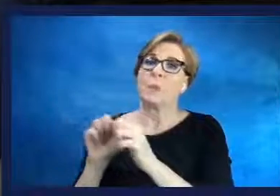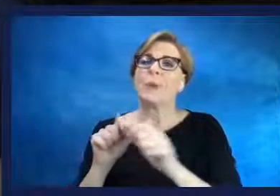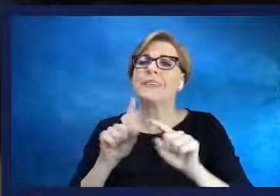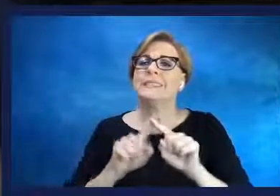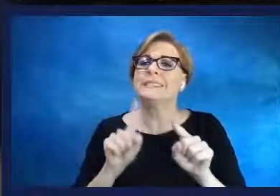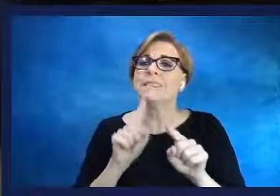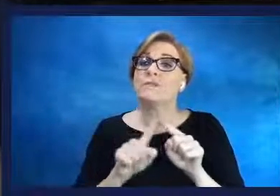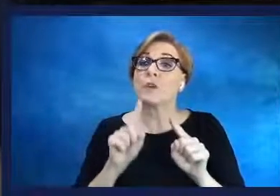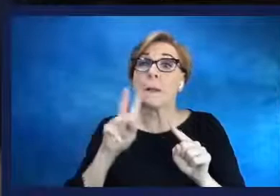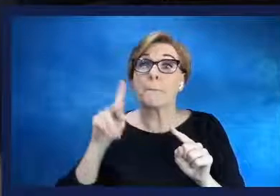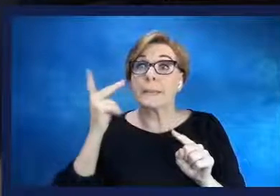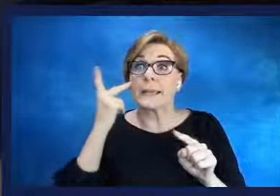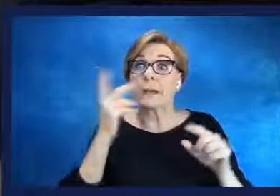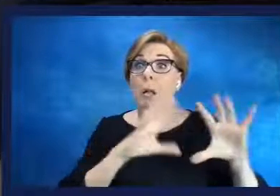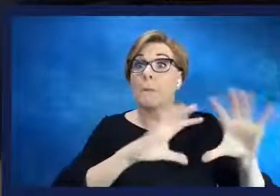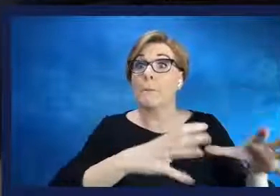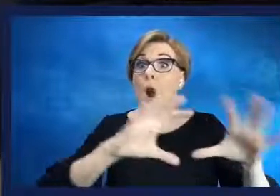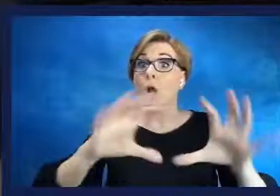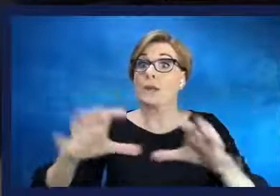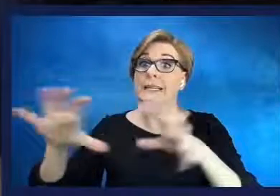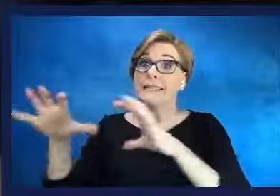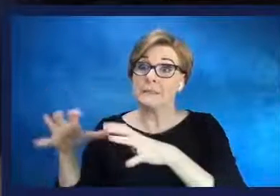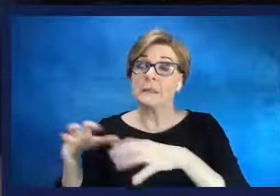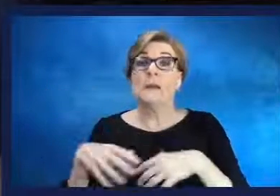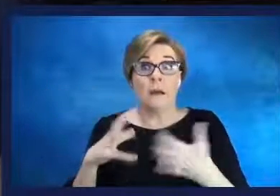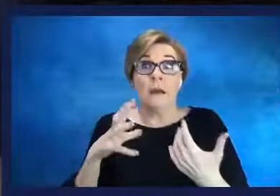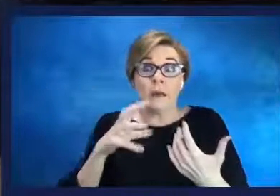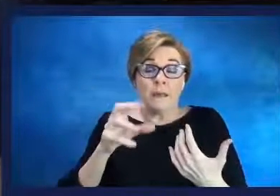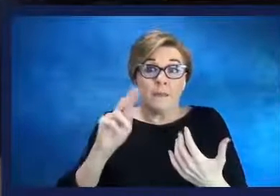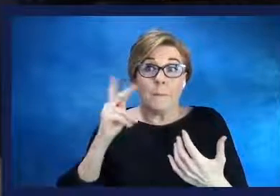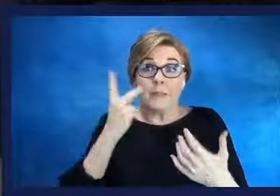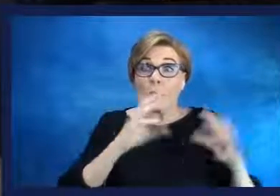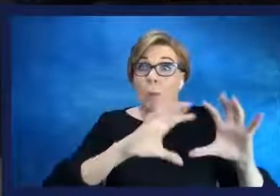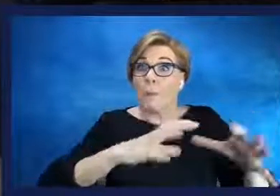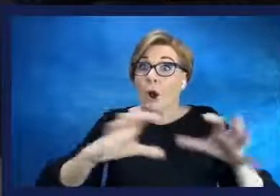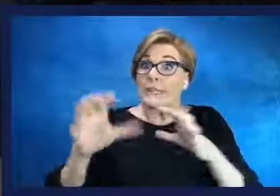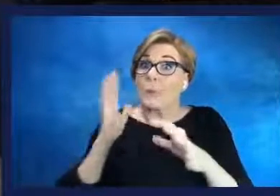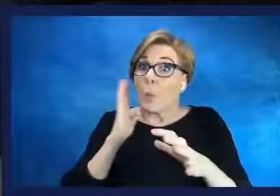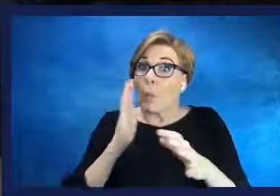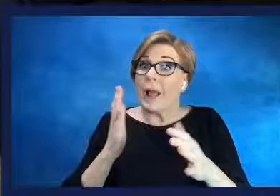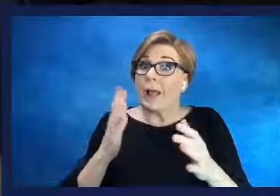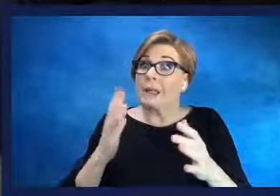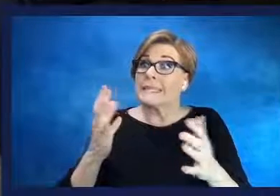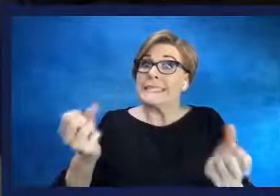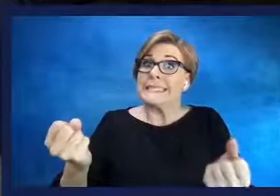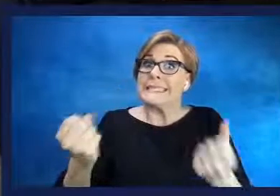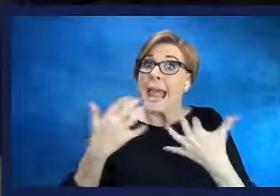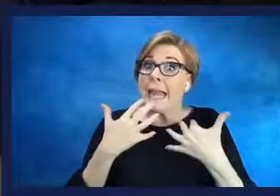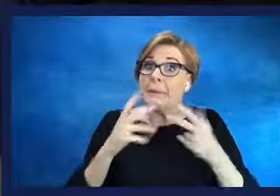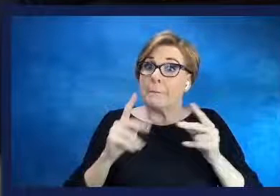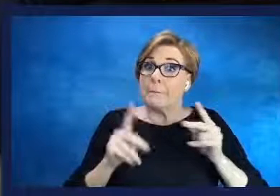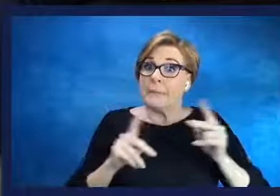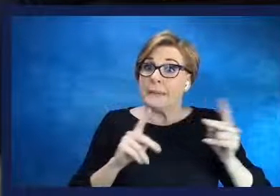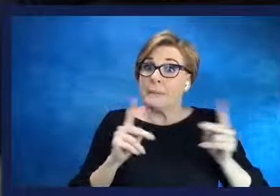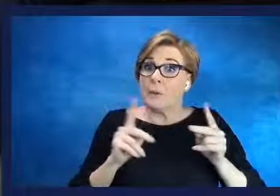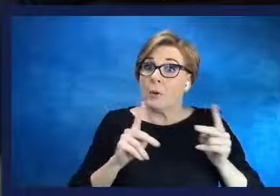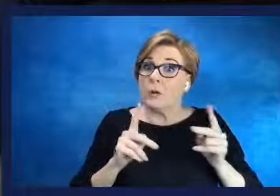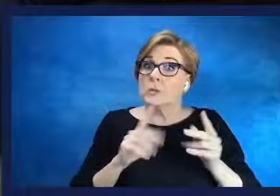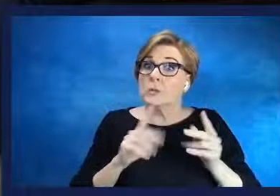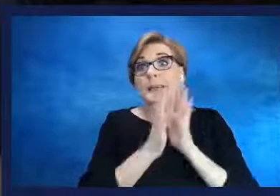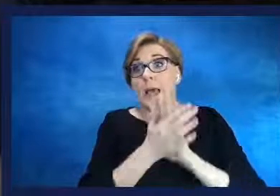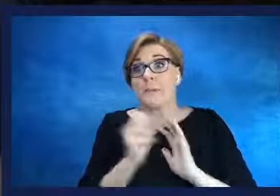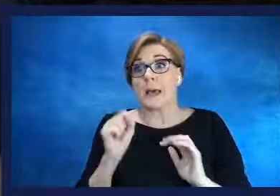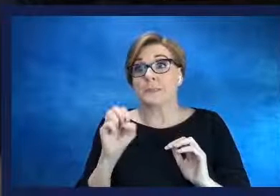those parties that will provide us those special election boards or SEB board members that will staff that. So usually it's the